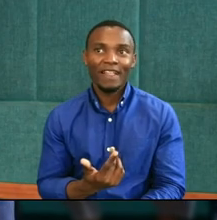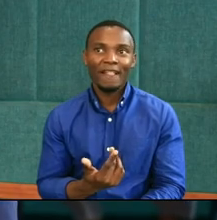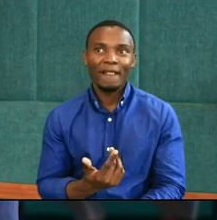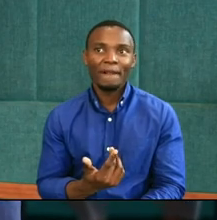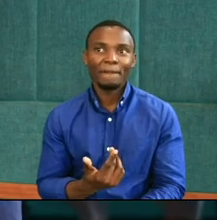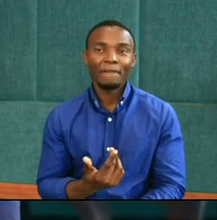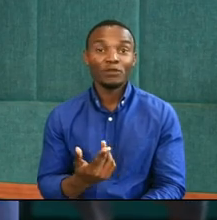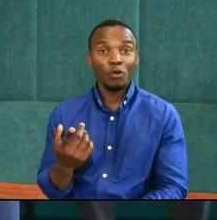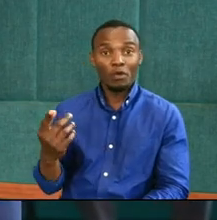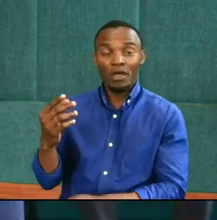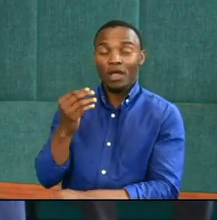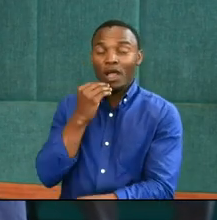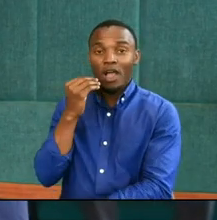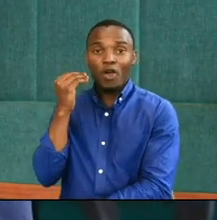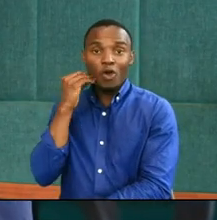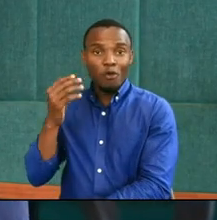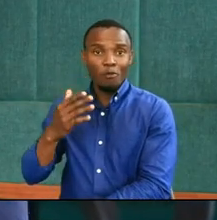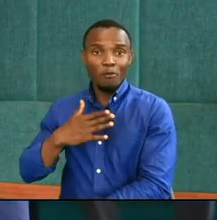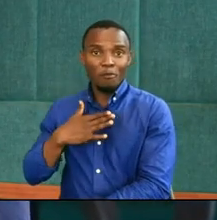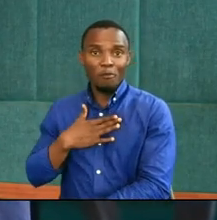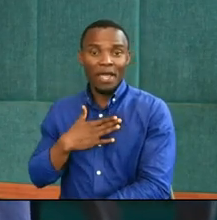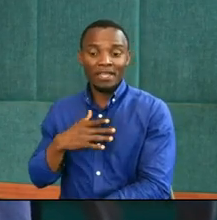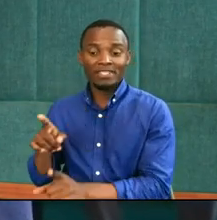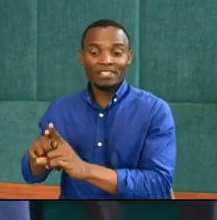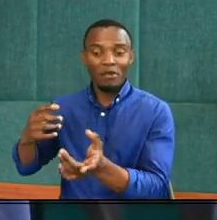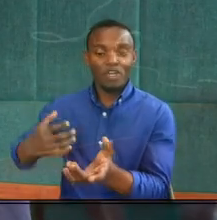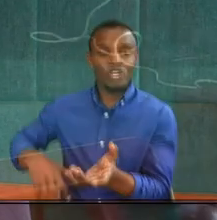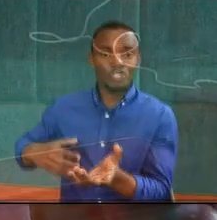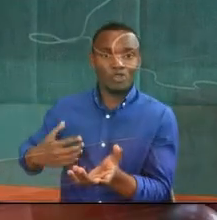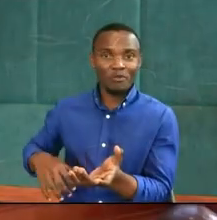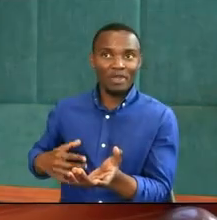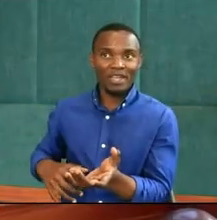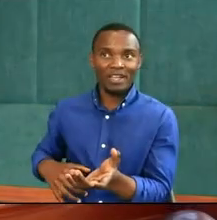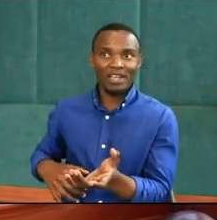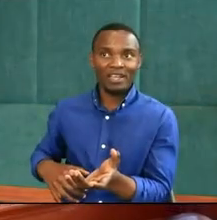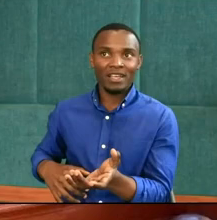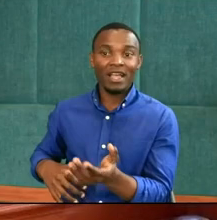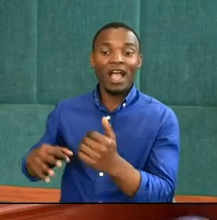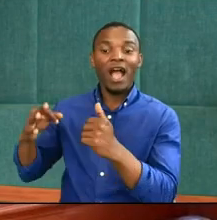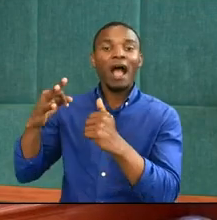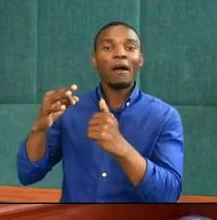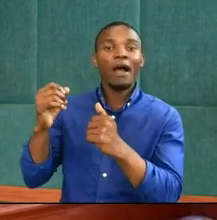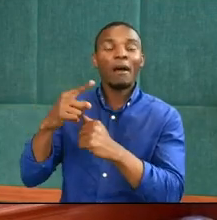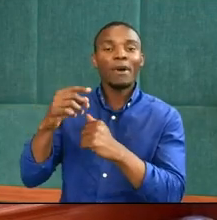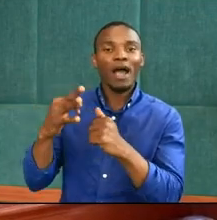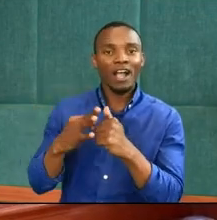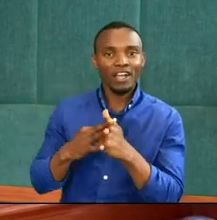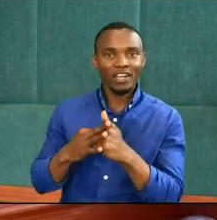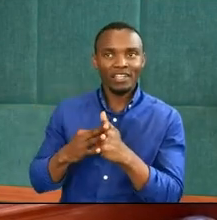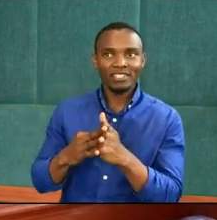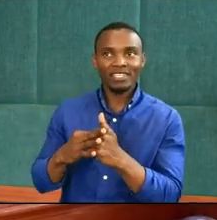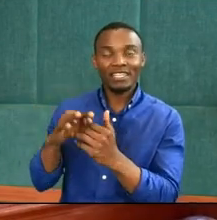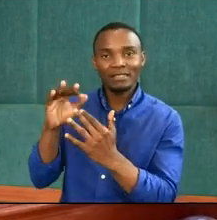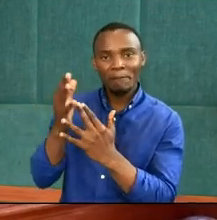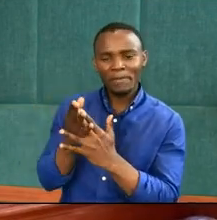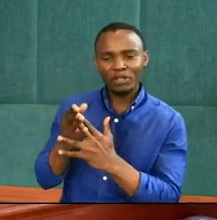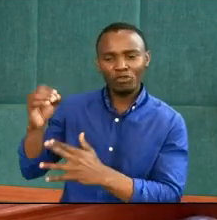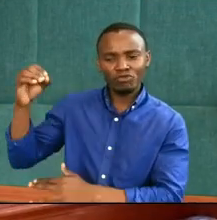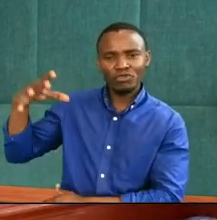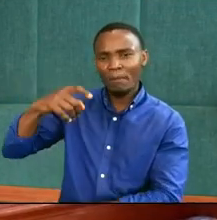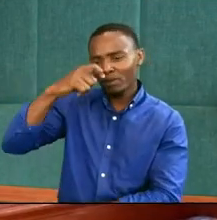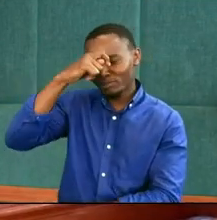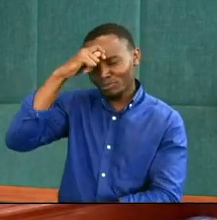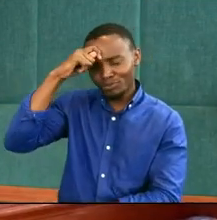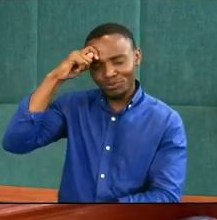So in the Cayman Islands and in Jamaica, August is the mid of summer. It is hot. That's